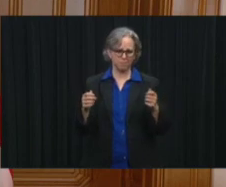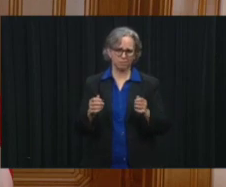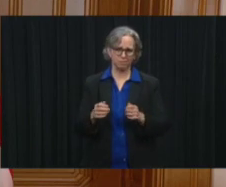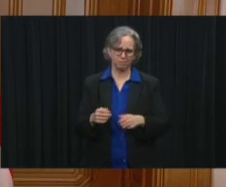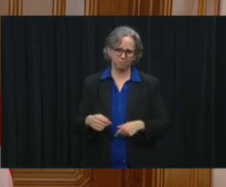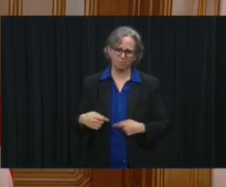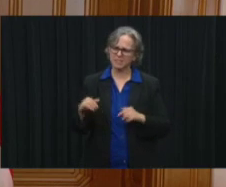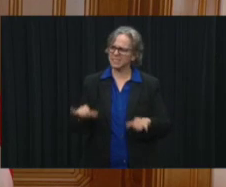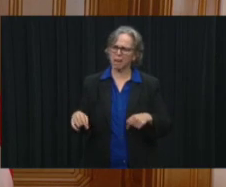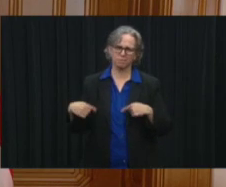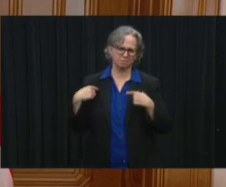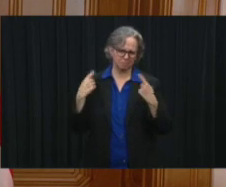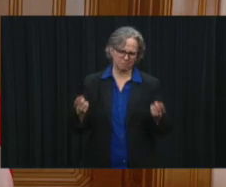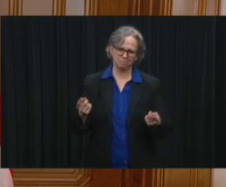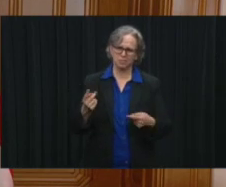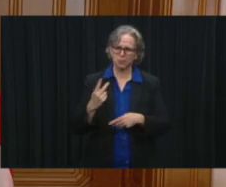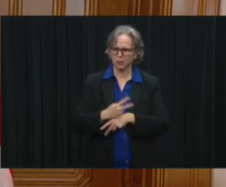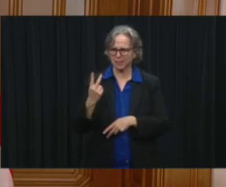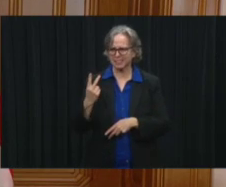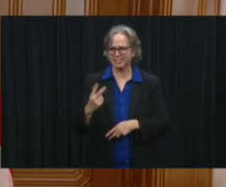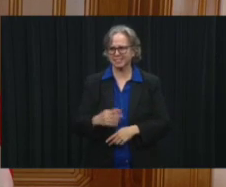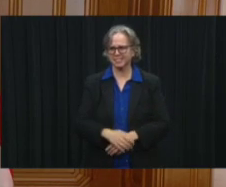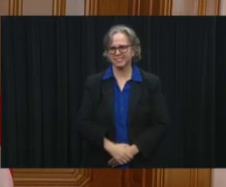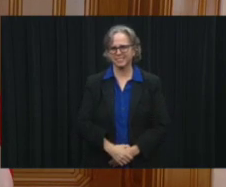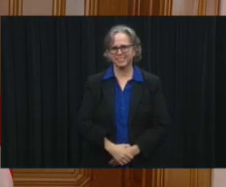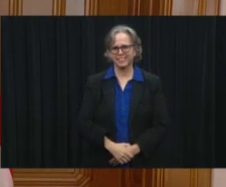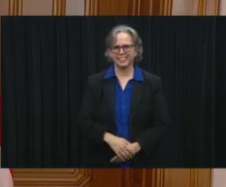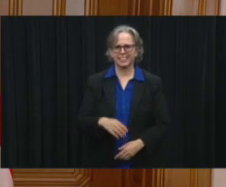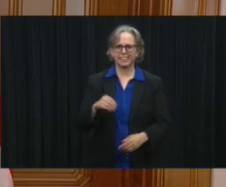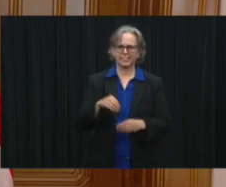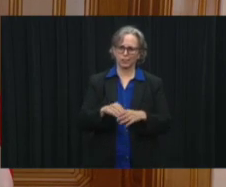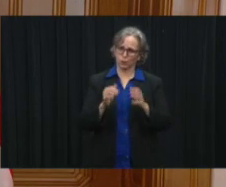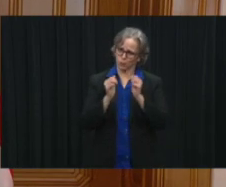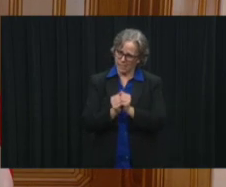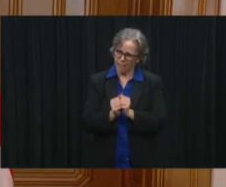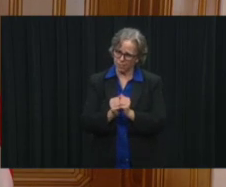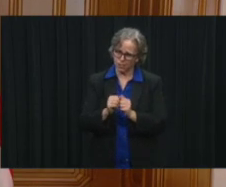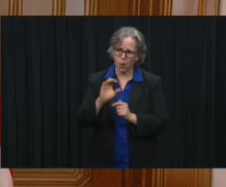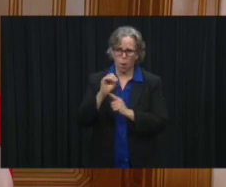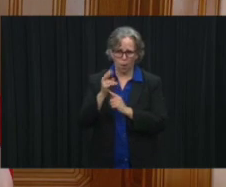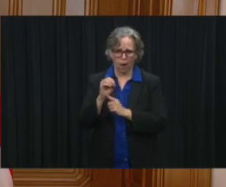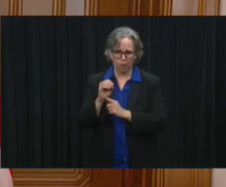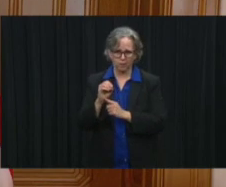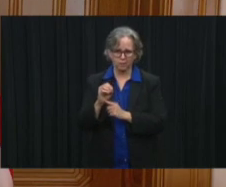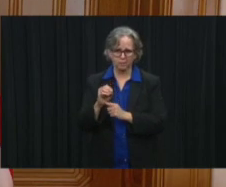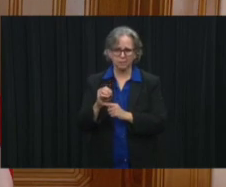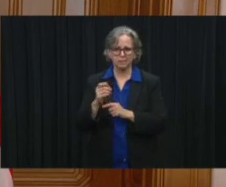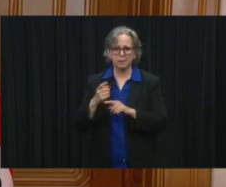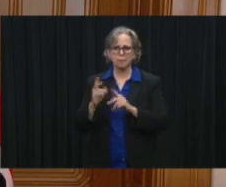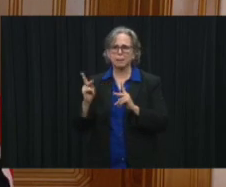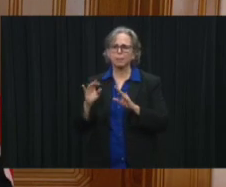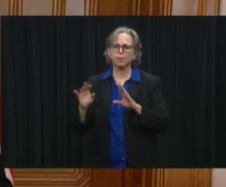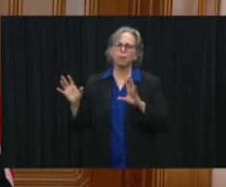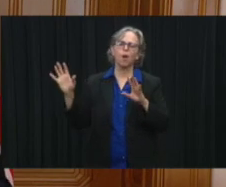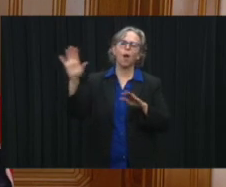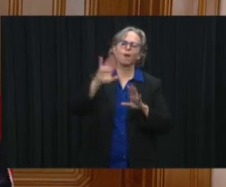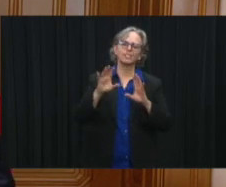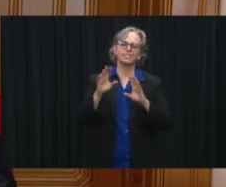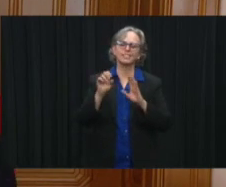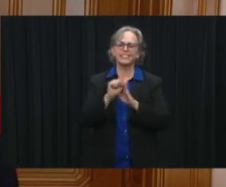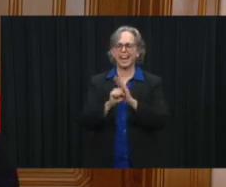times. In this together, Ohio, and we're going to hear from some Ohioans around the state.